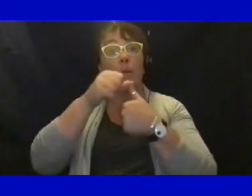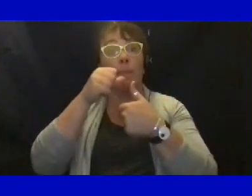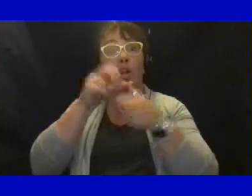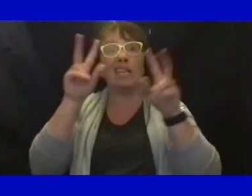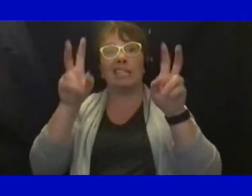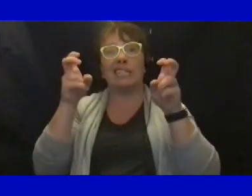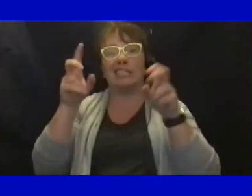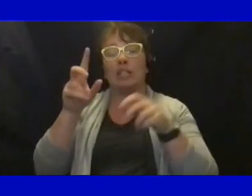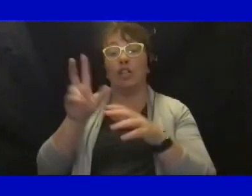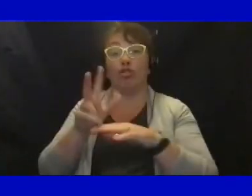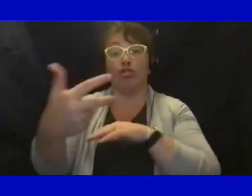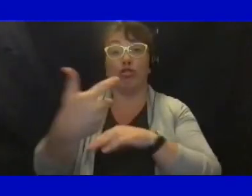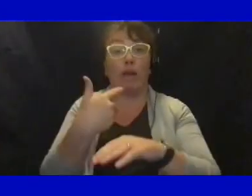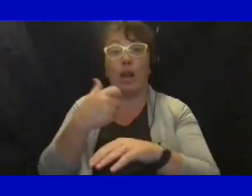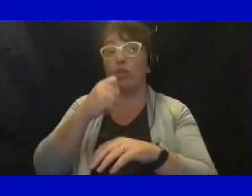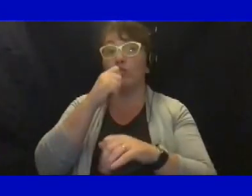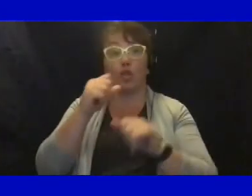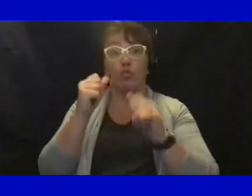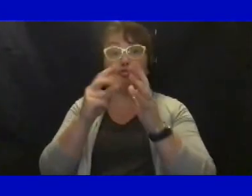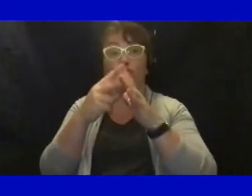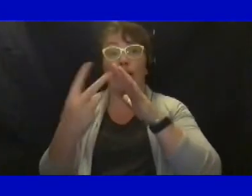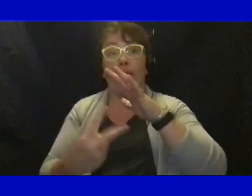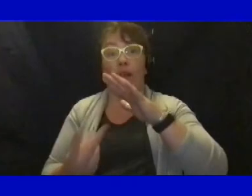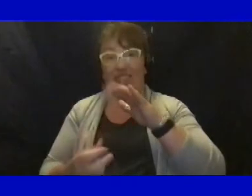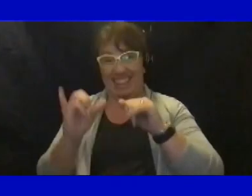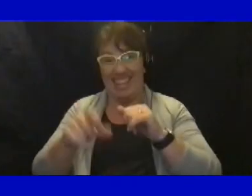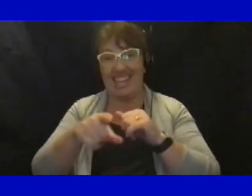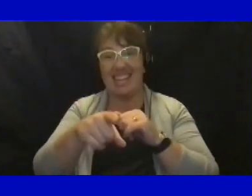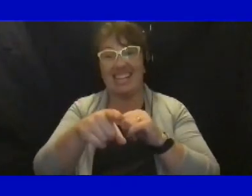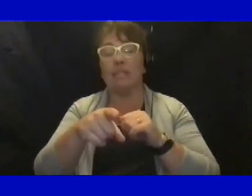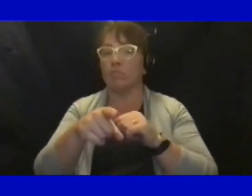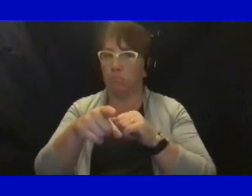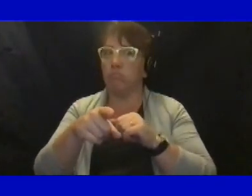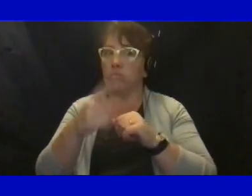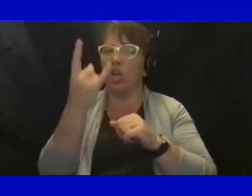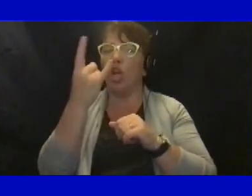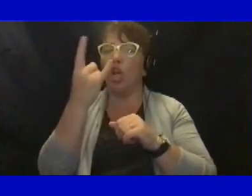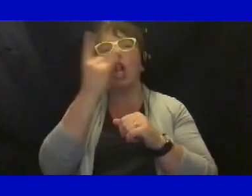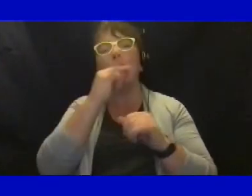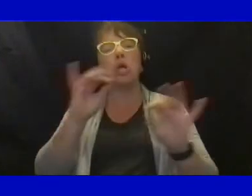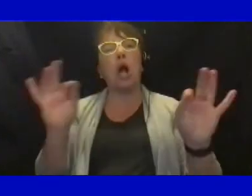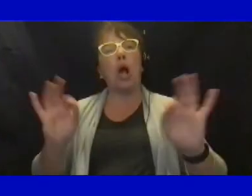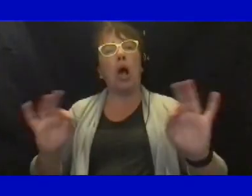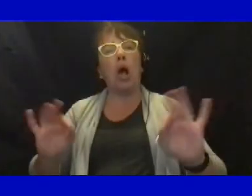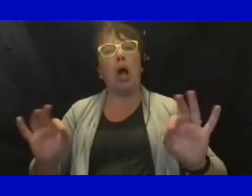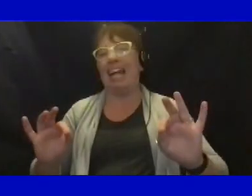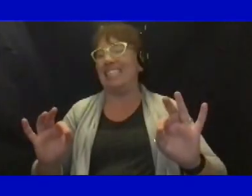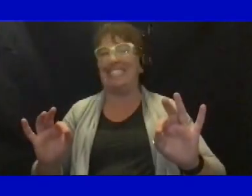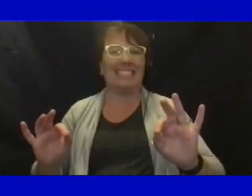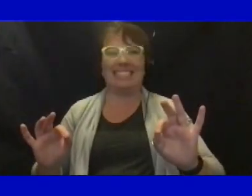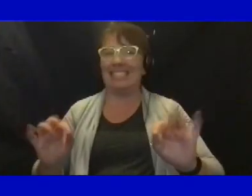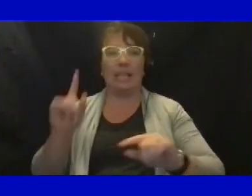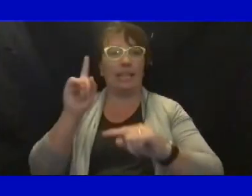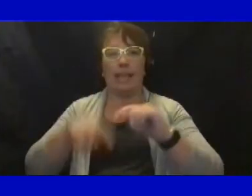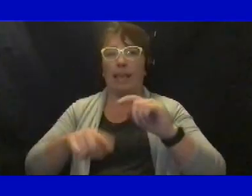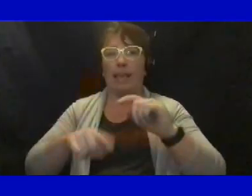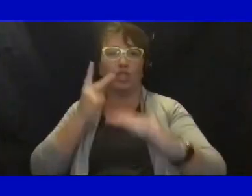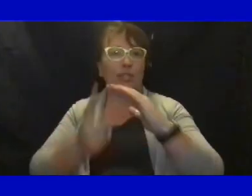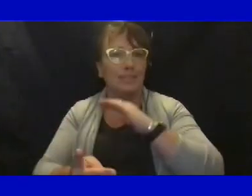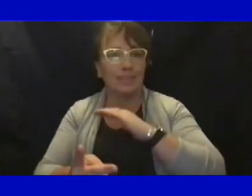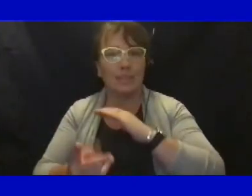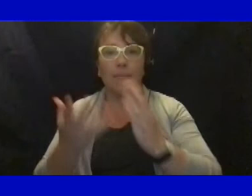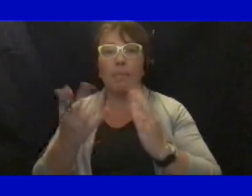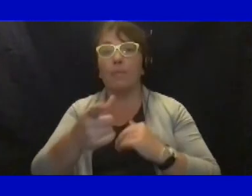it's passable. It's going to look like it's not that bad, but it becomes very unpredictable at this point. The road might be washing out underneath. The culvert